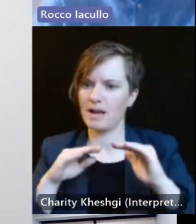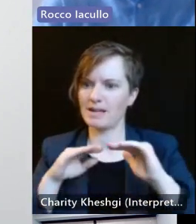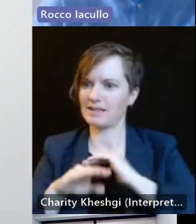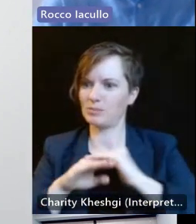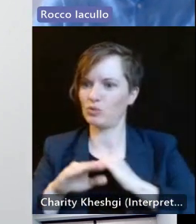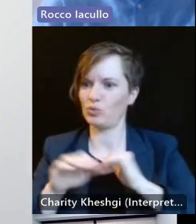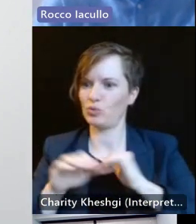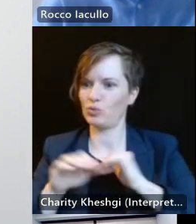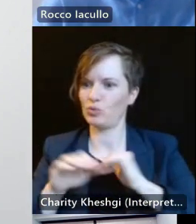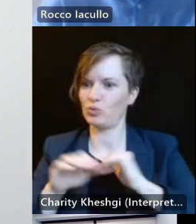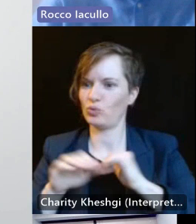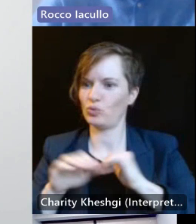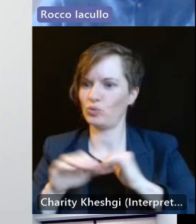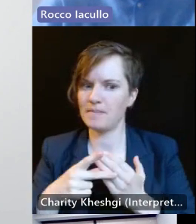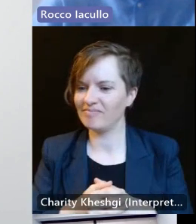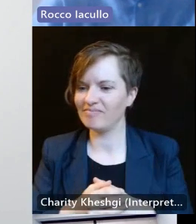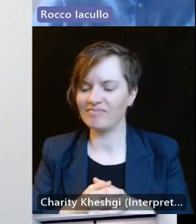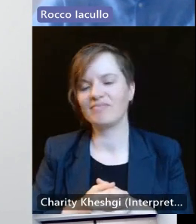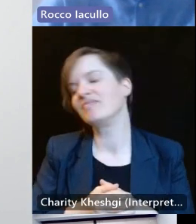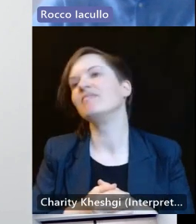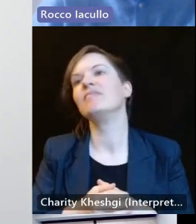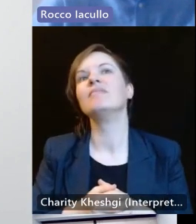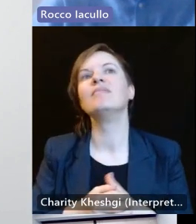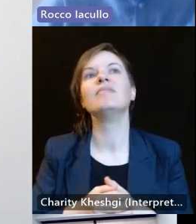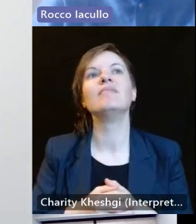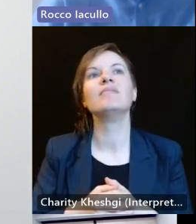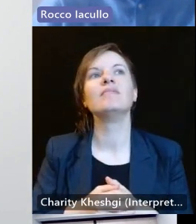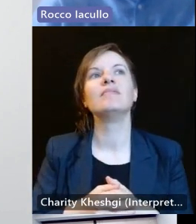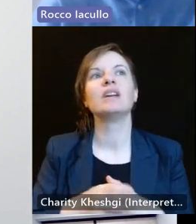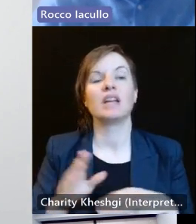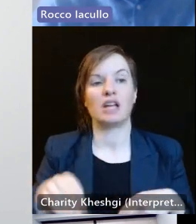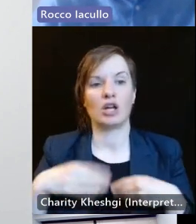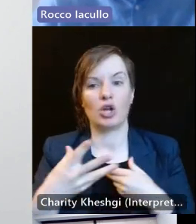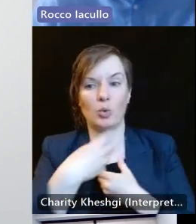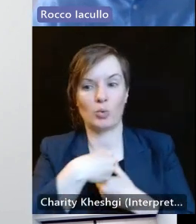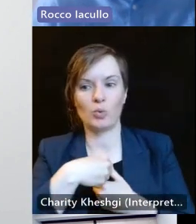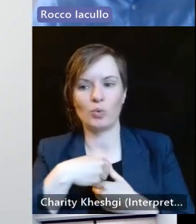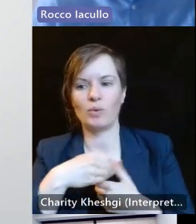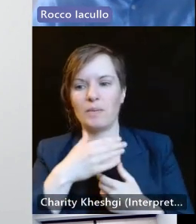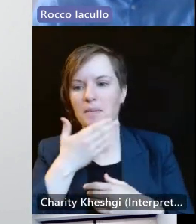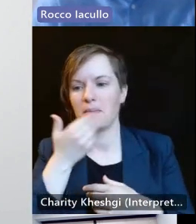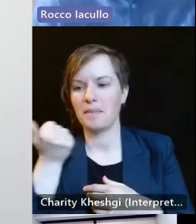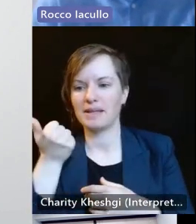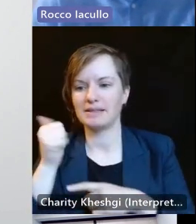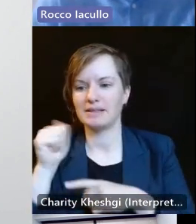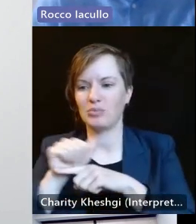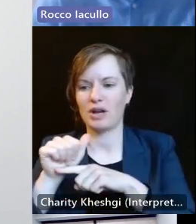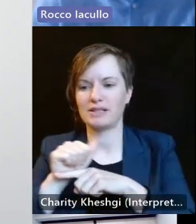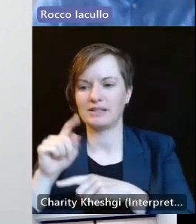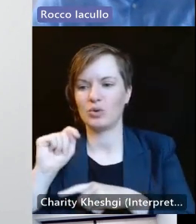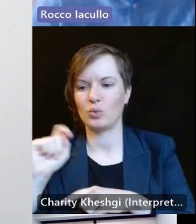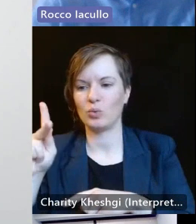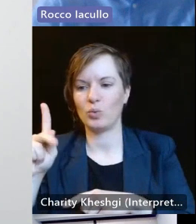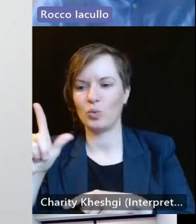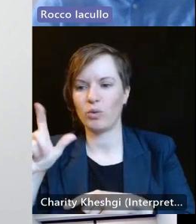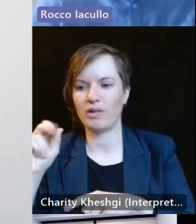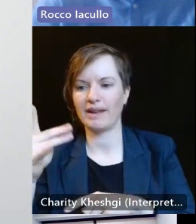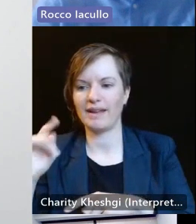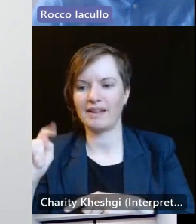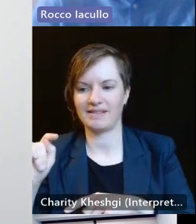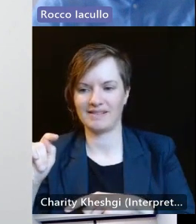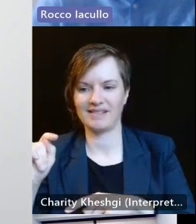practices toolkit. But there have even been some court cases around